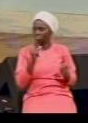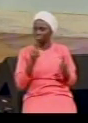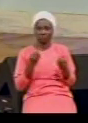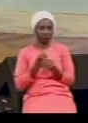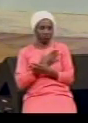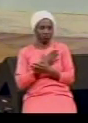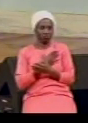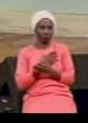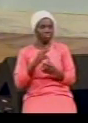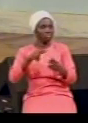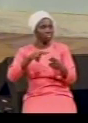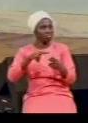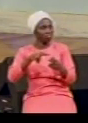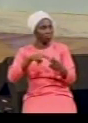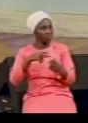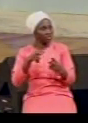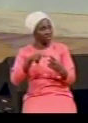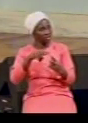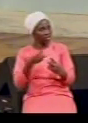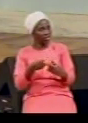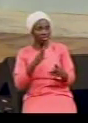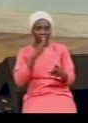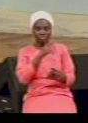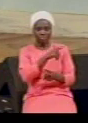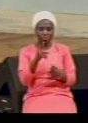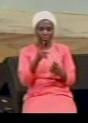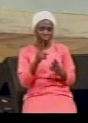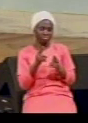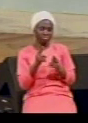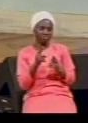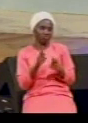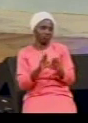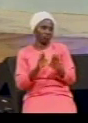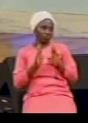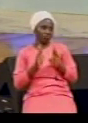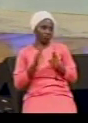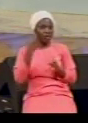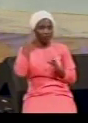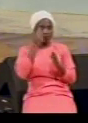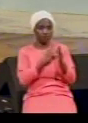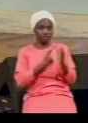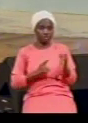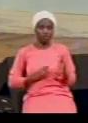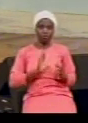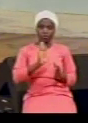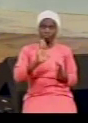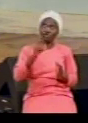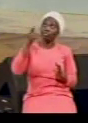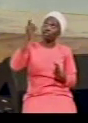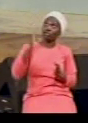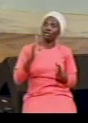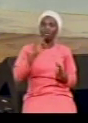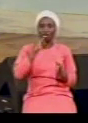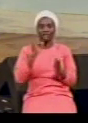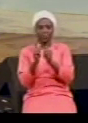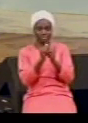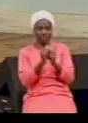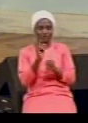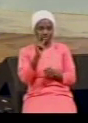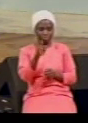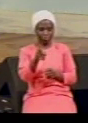neither be thou dismayed. For the Lord thy God is with thee